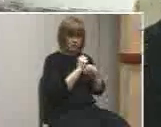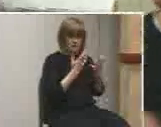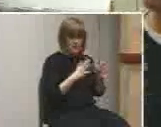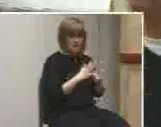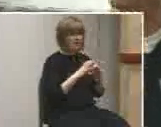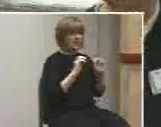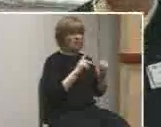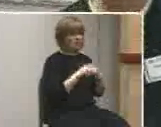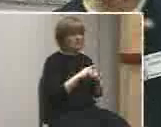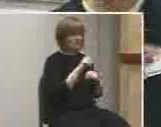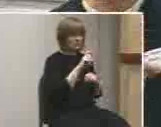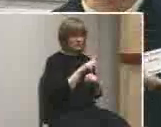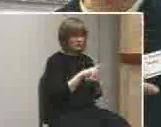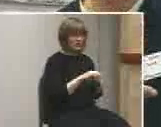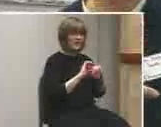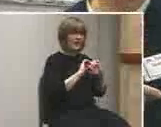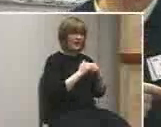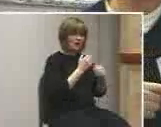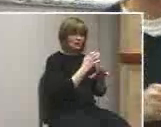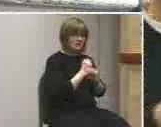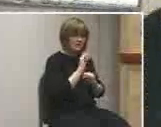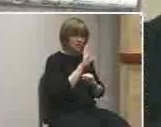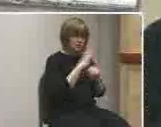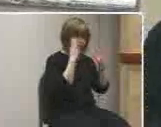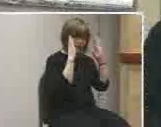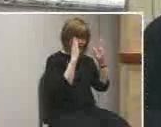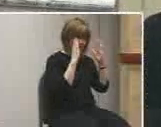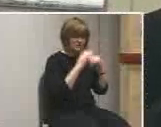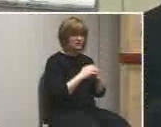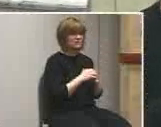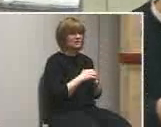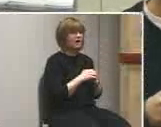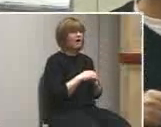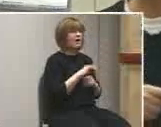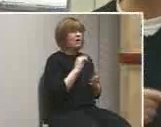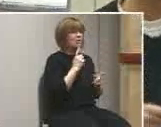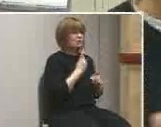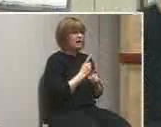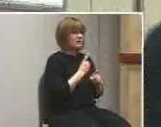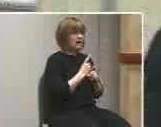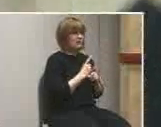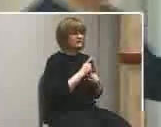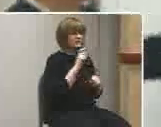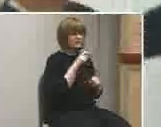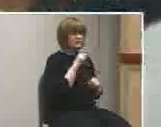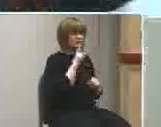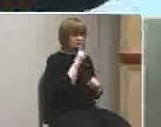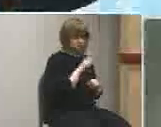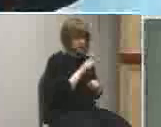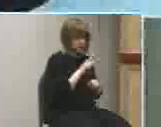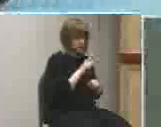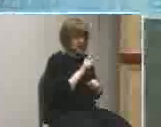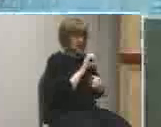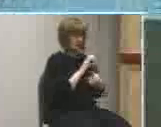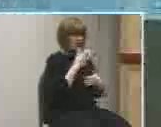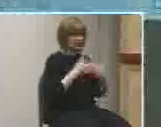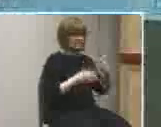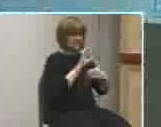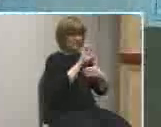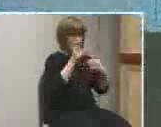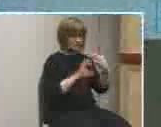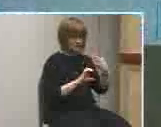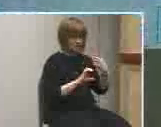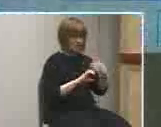is, how will that help him get peer attention? Oh, right. We've got to make sure that when he does that, the end result is